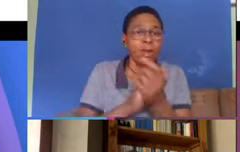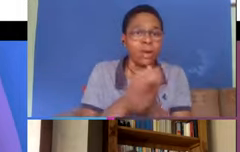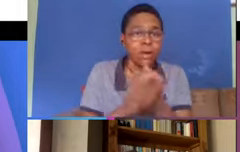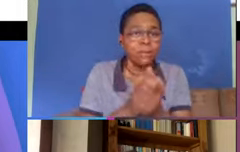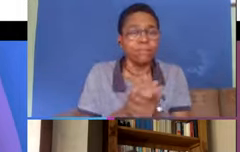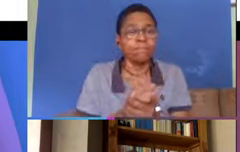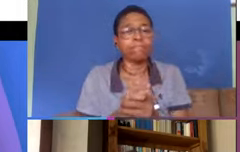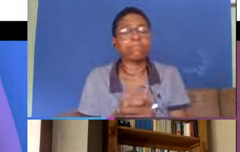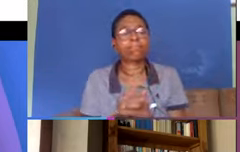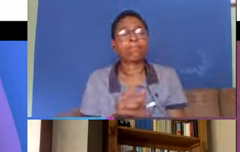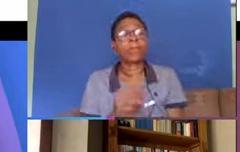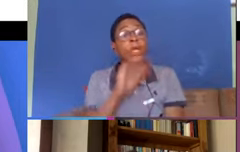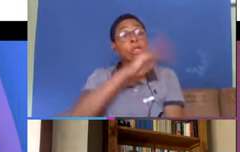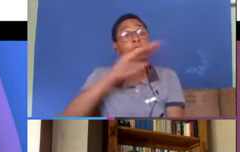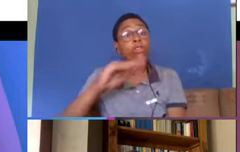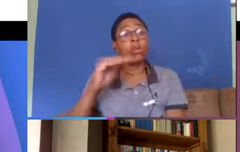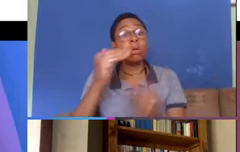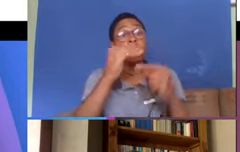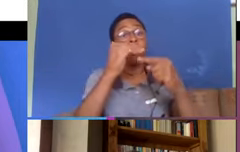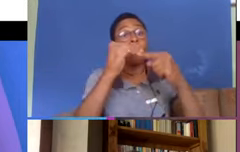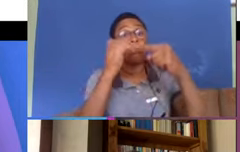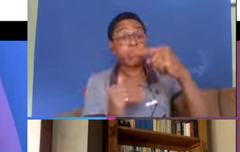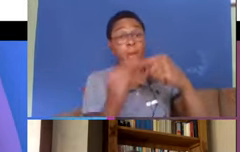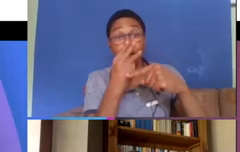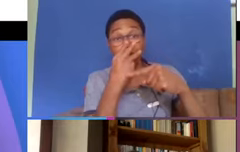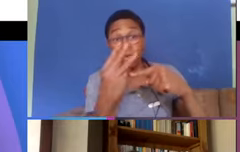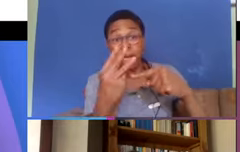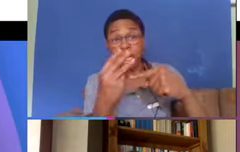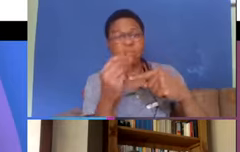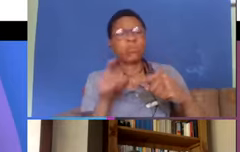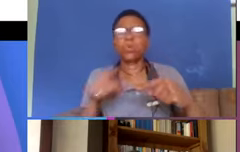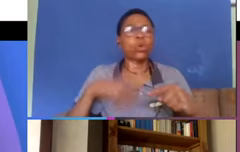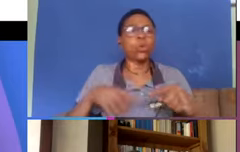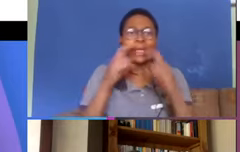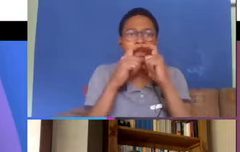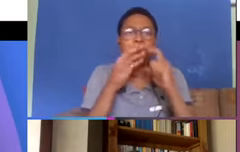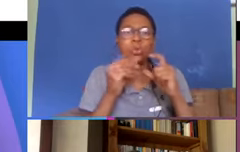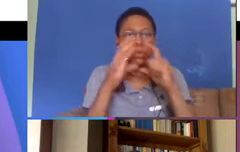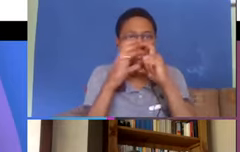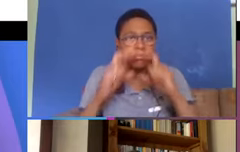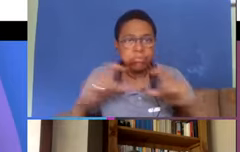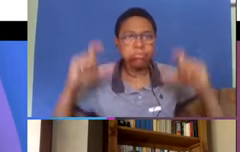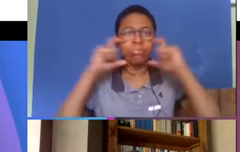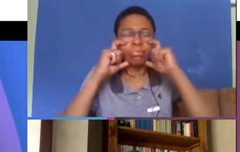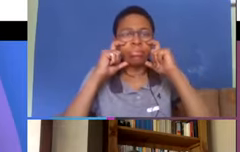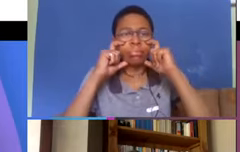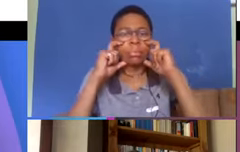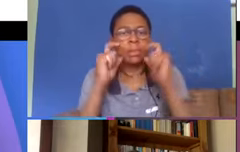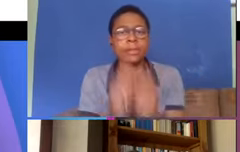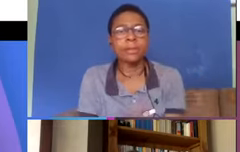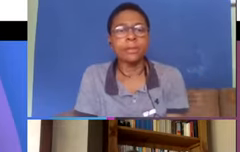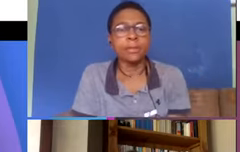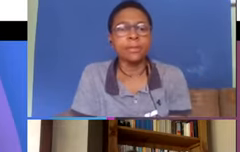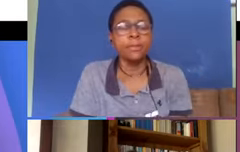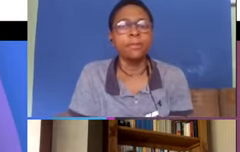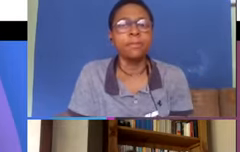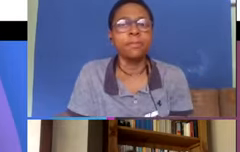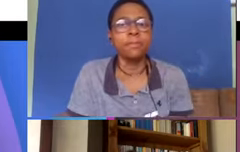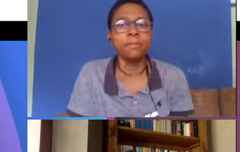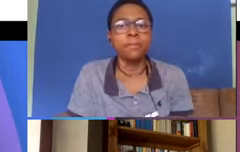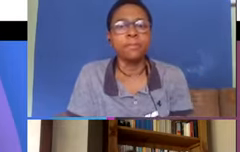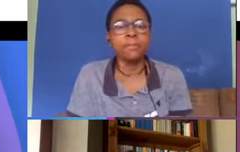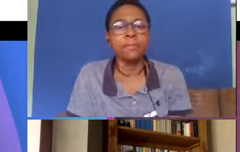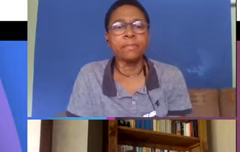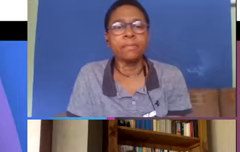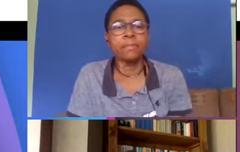three. Some exemptions on face coverings might apply to children under 11, or those